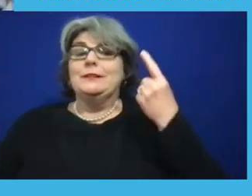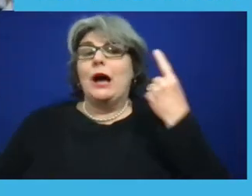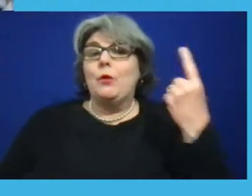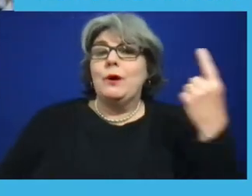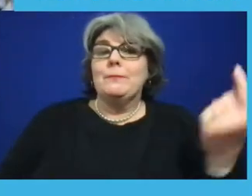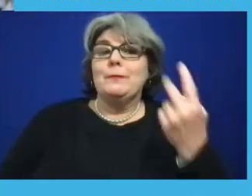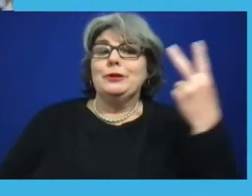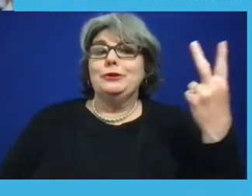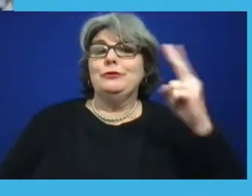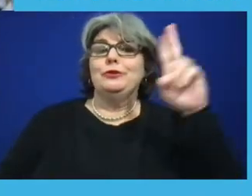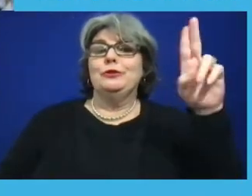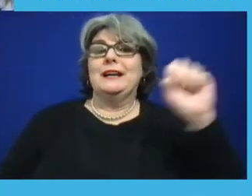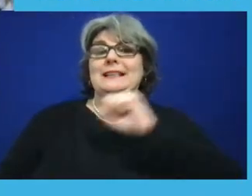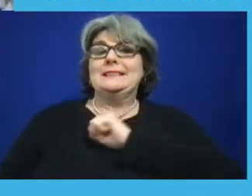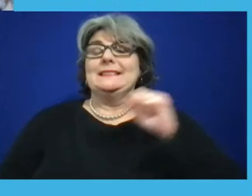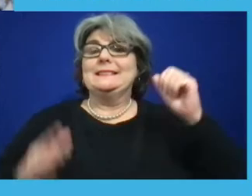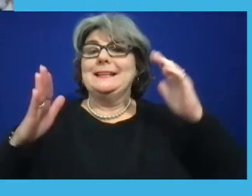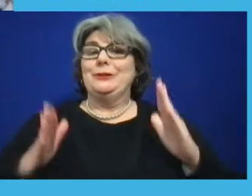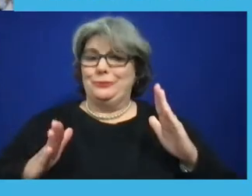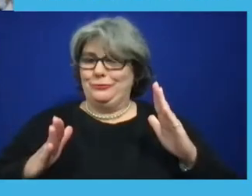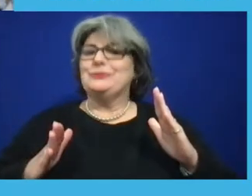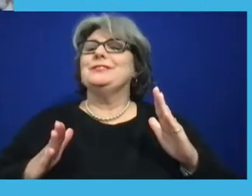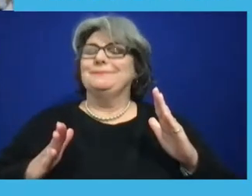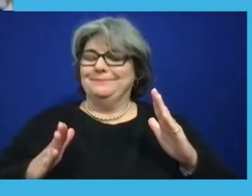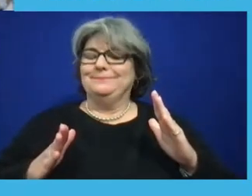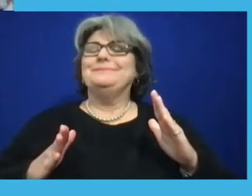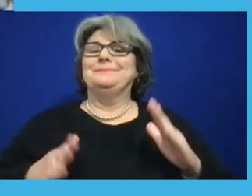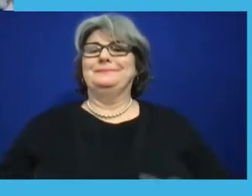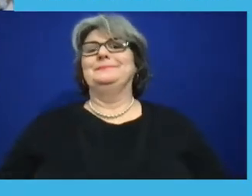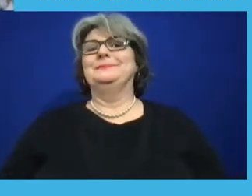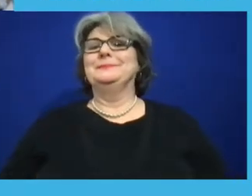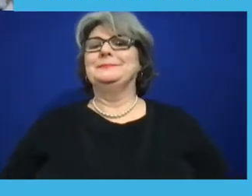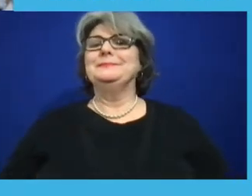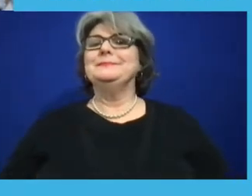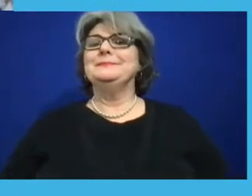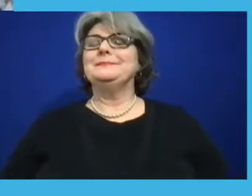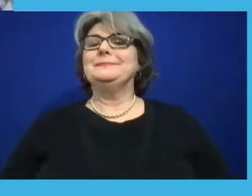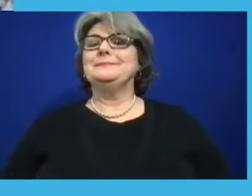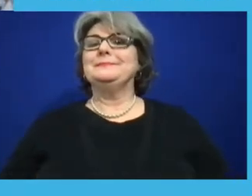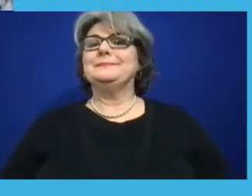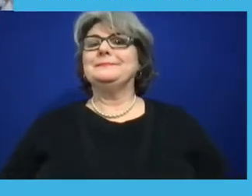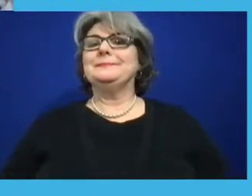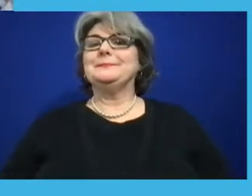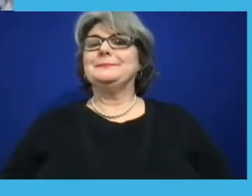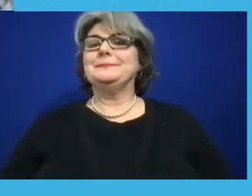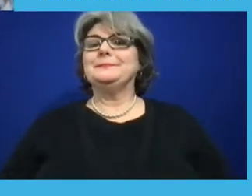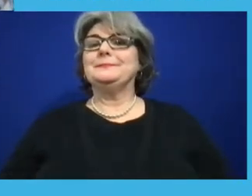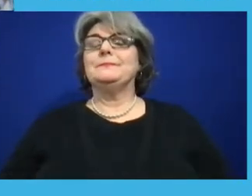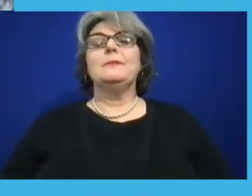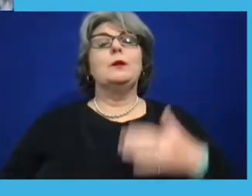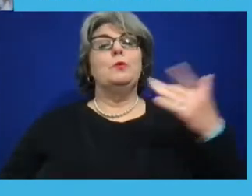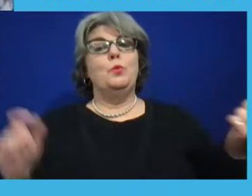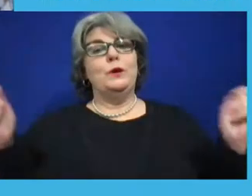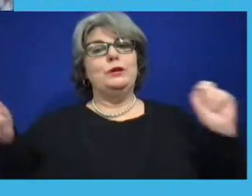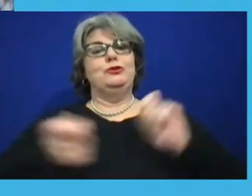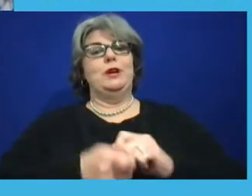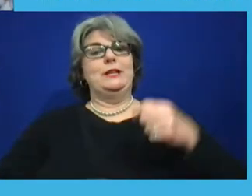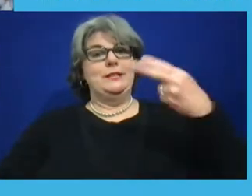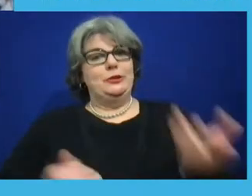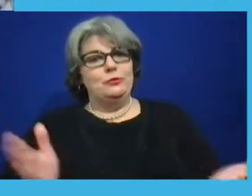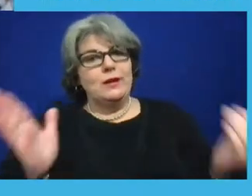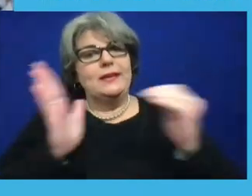And because we're Southern, we sent not one, but two U.S. senators to the White House.